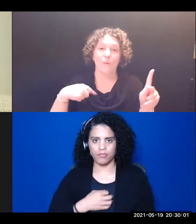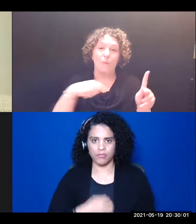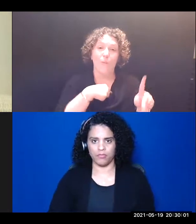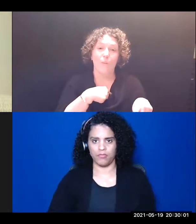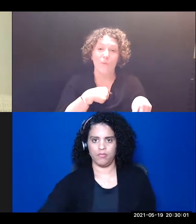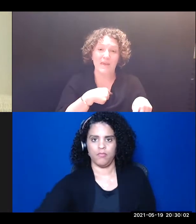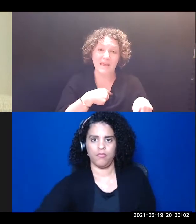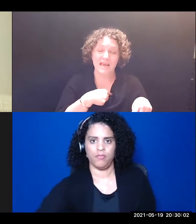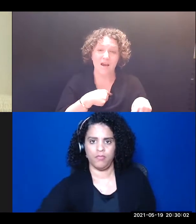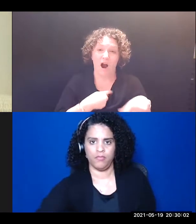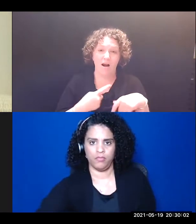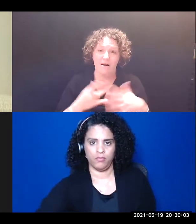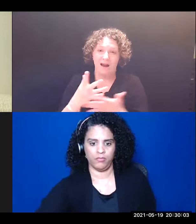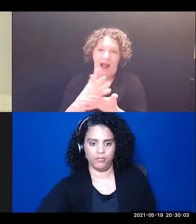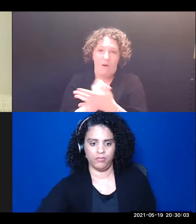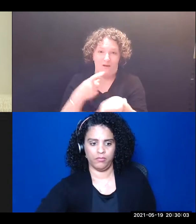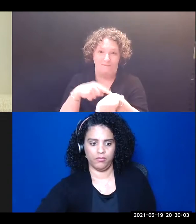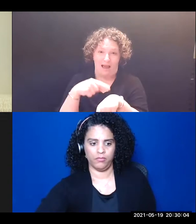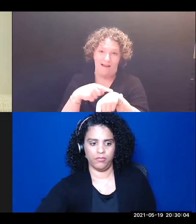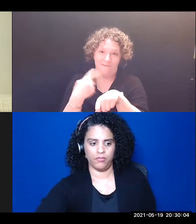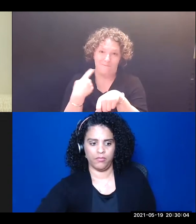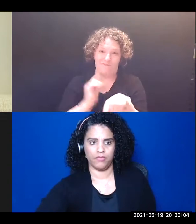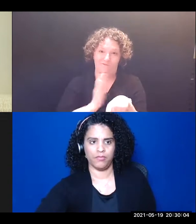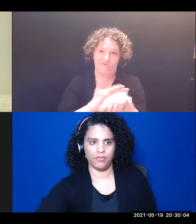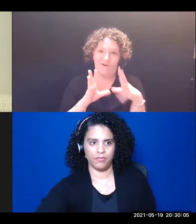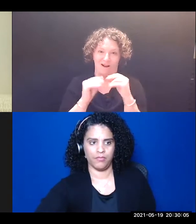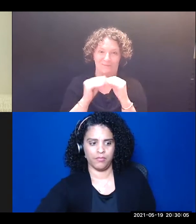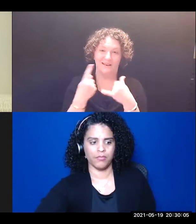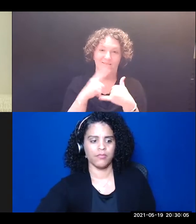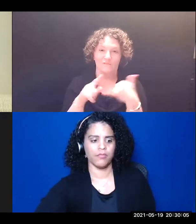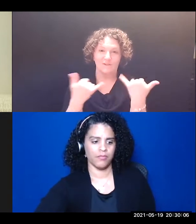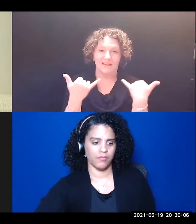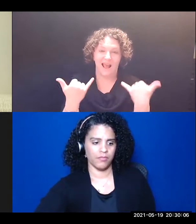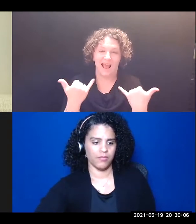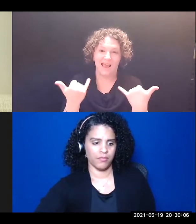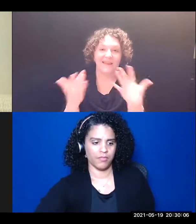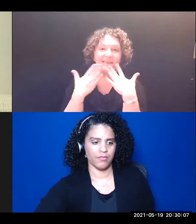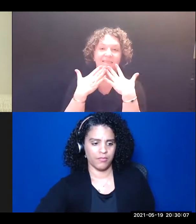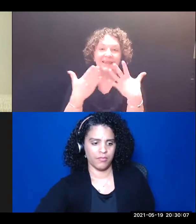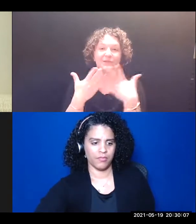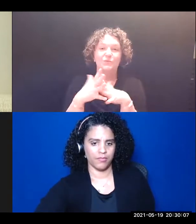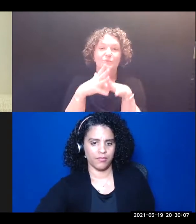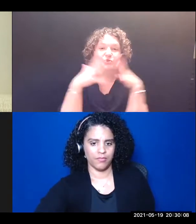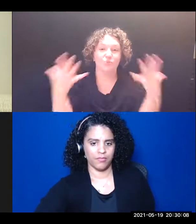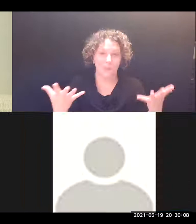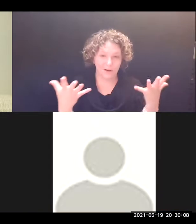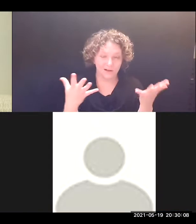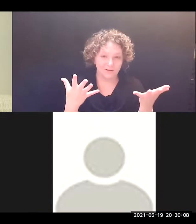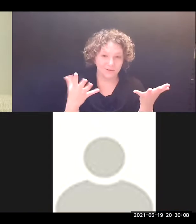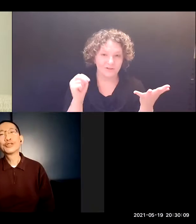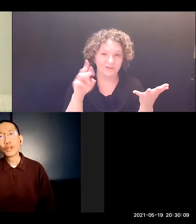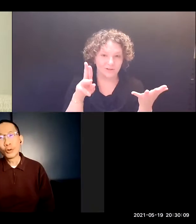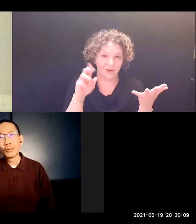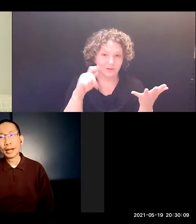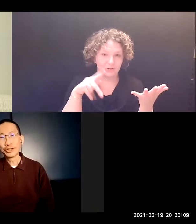Great. Okay. Well, we are out of time for our session for tonight. Thank